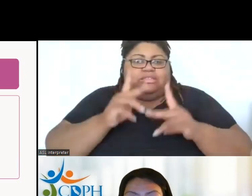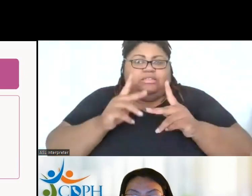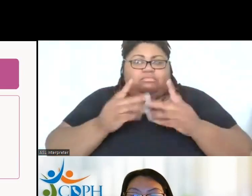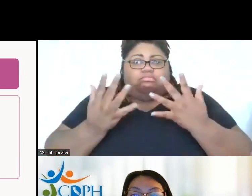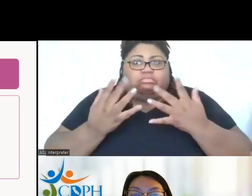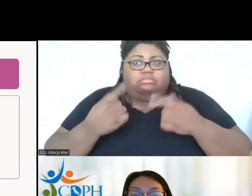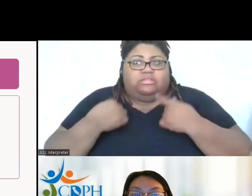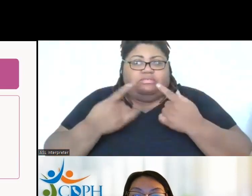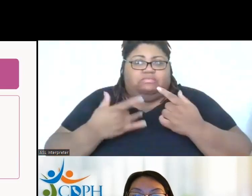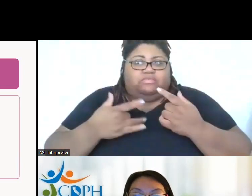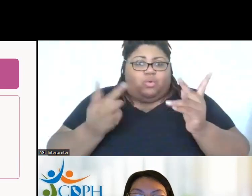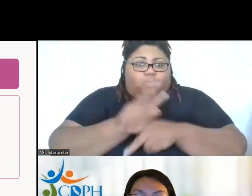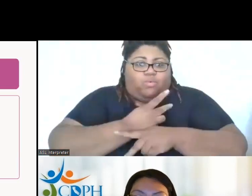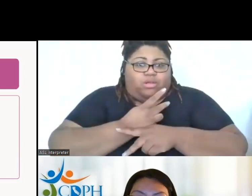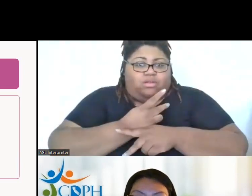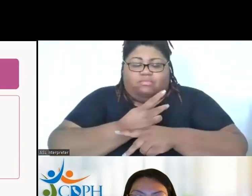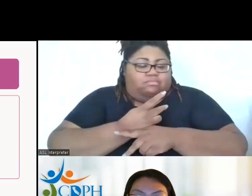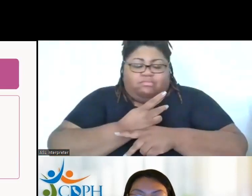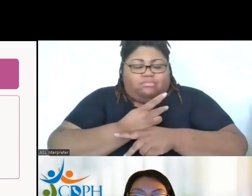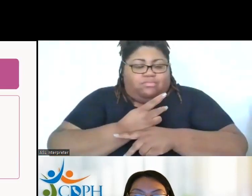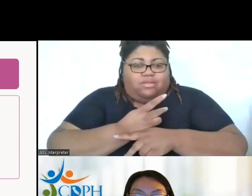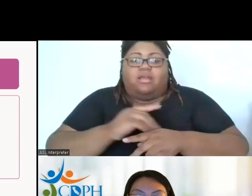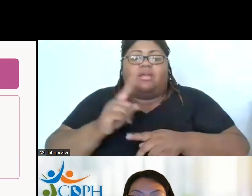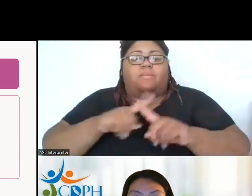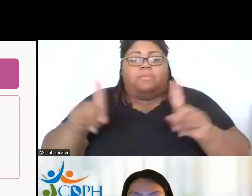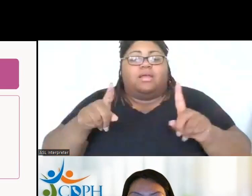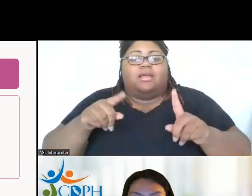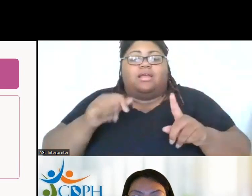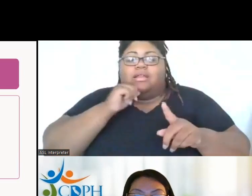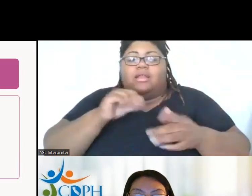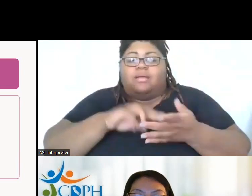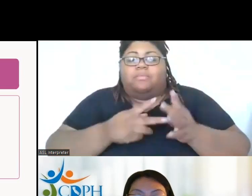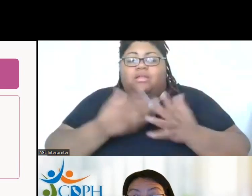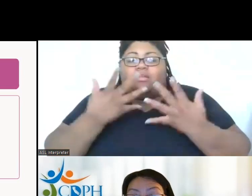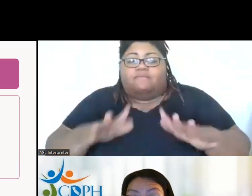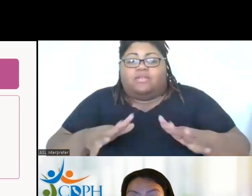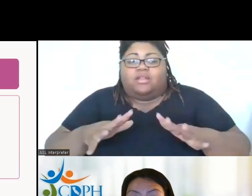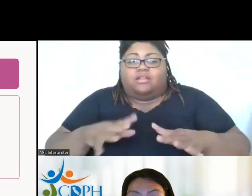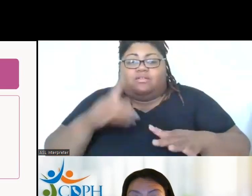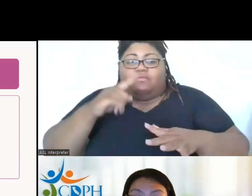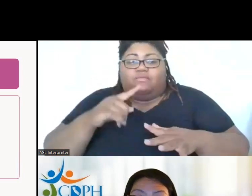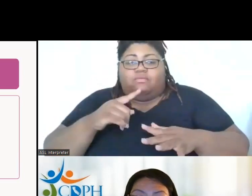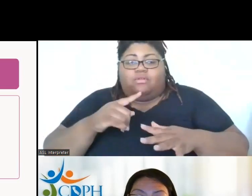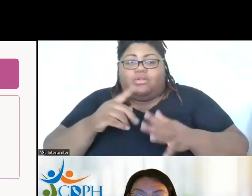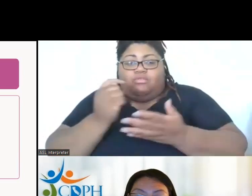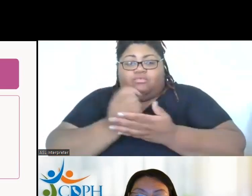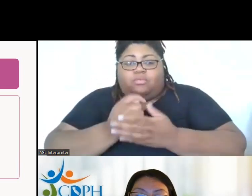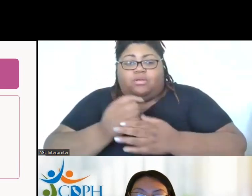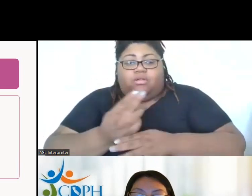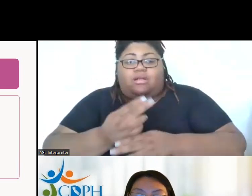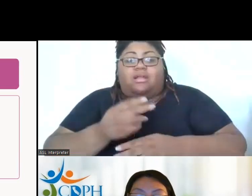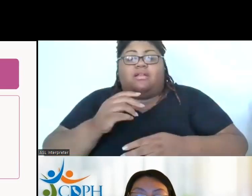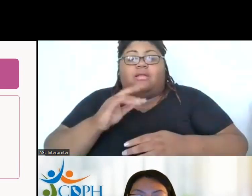feel worse, but then you're outside the window of the therapy working. The pills have to be taken within 5